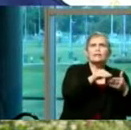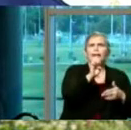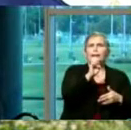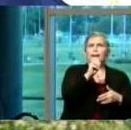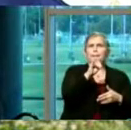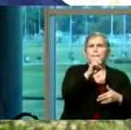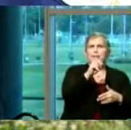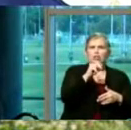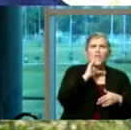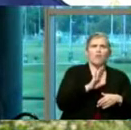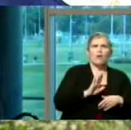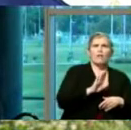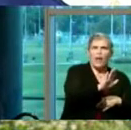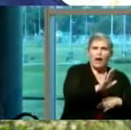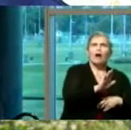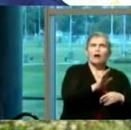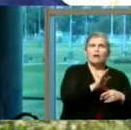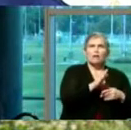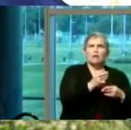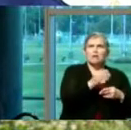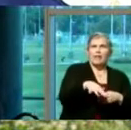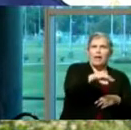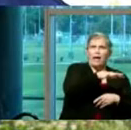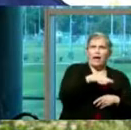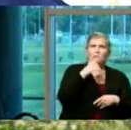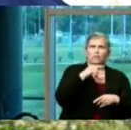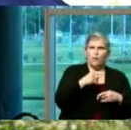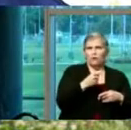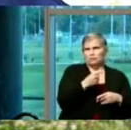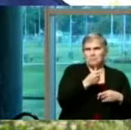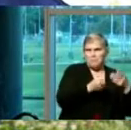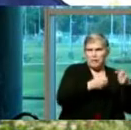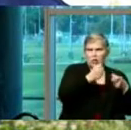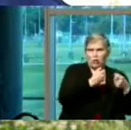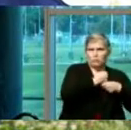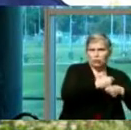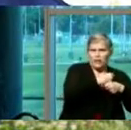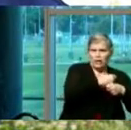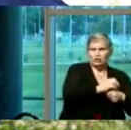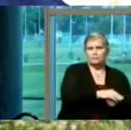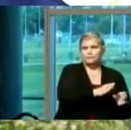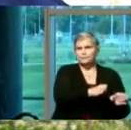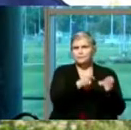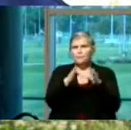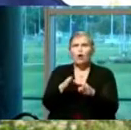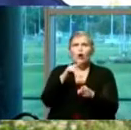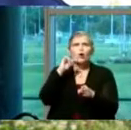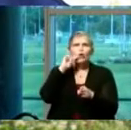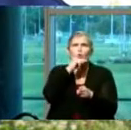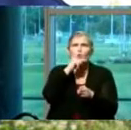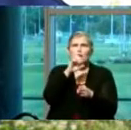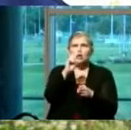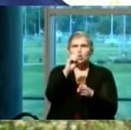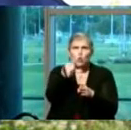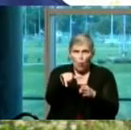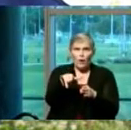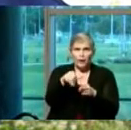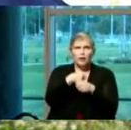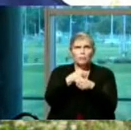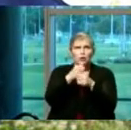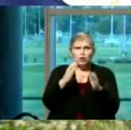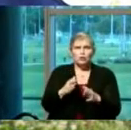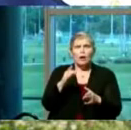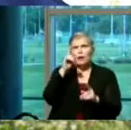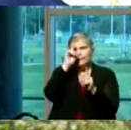on cropland as part of their milk production system. We could fund corn and soybean producers interested in producing a climate